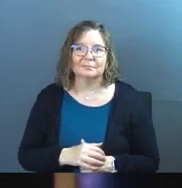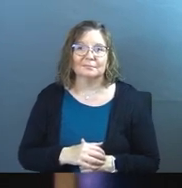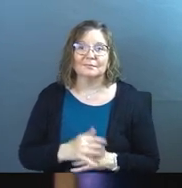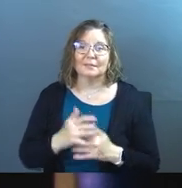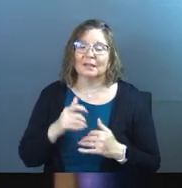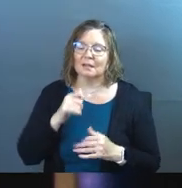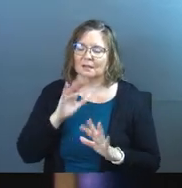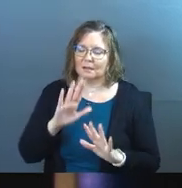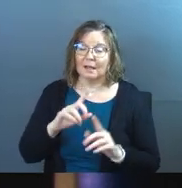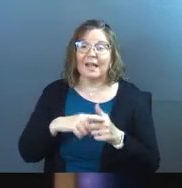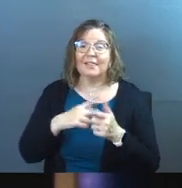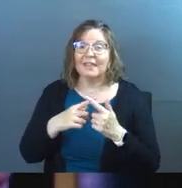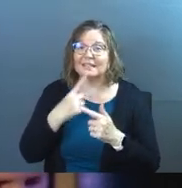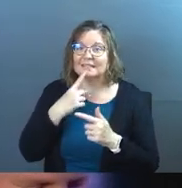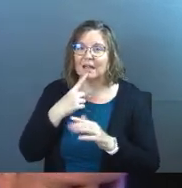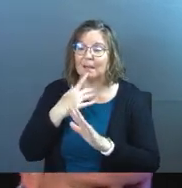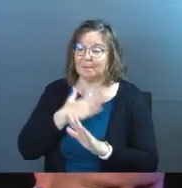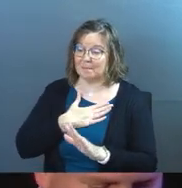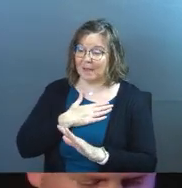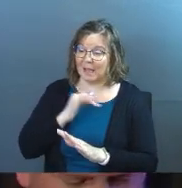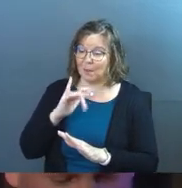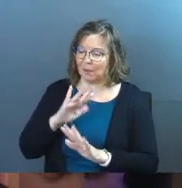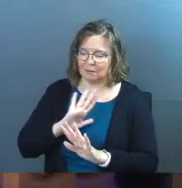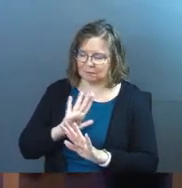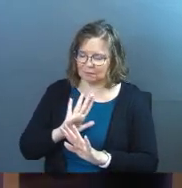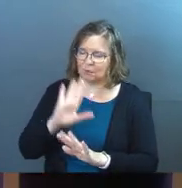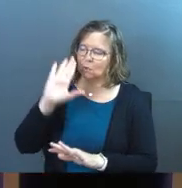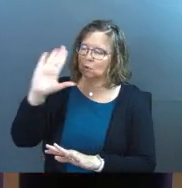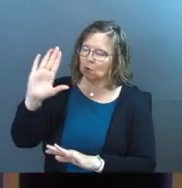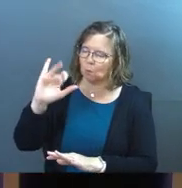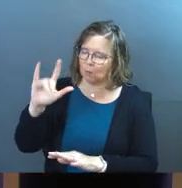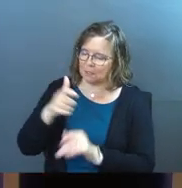But not my will, but your will be done. I'm still surrendered to you, he says.